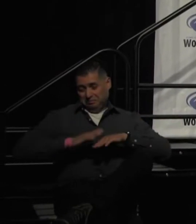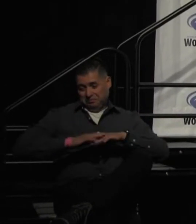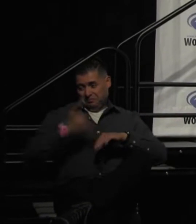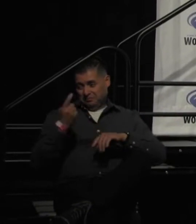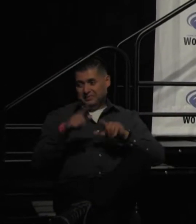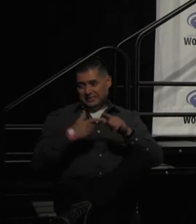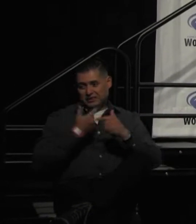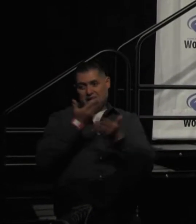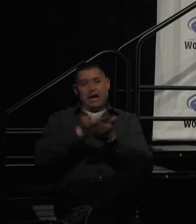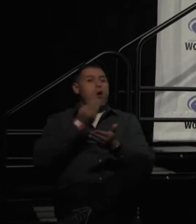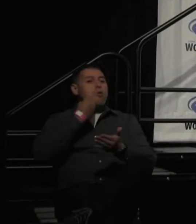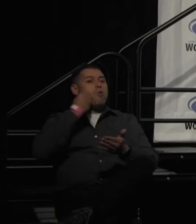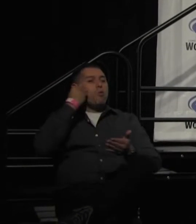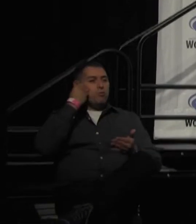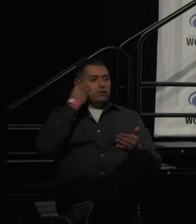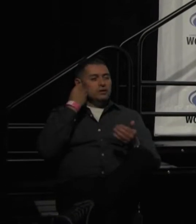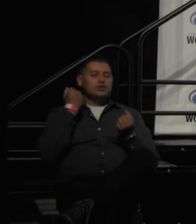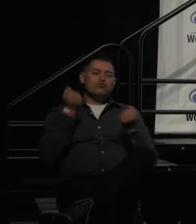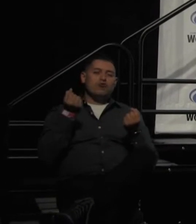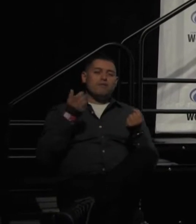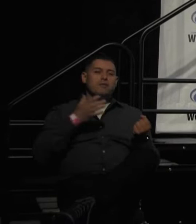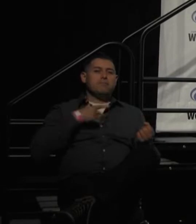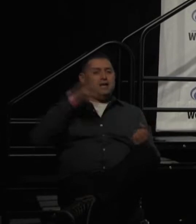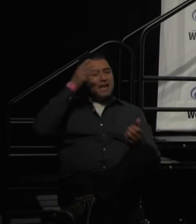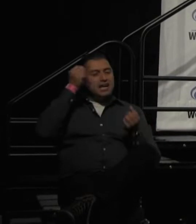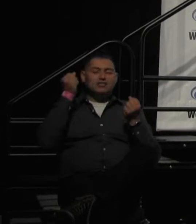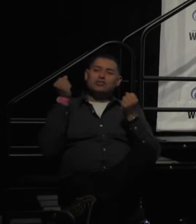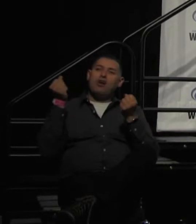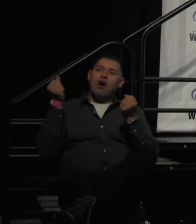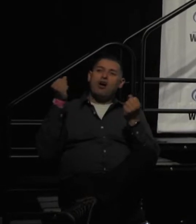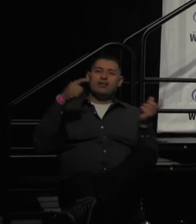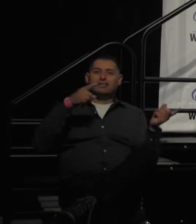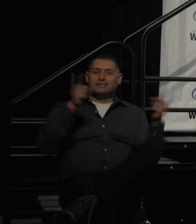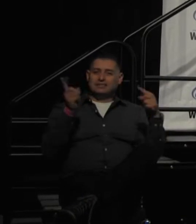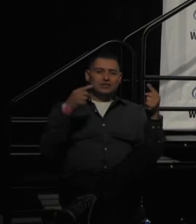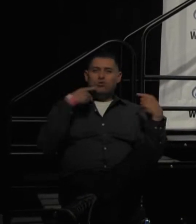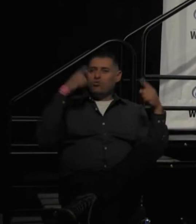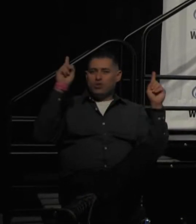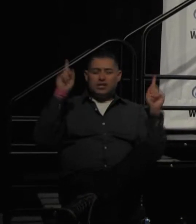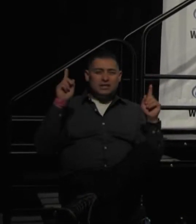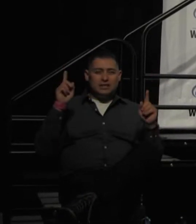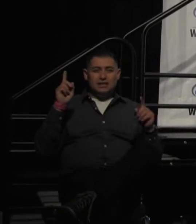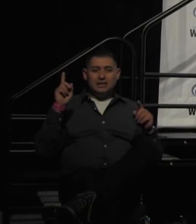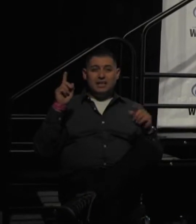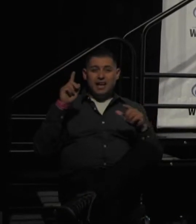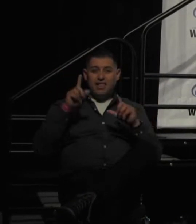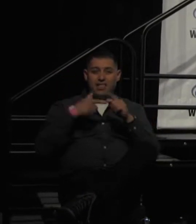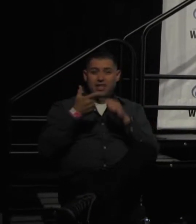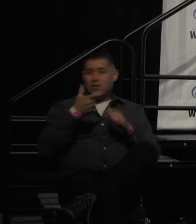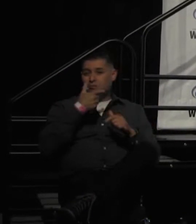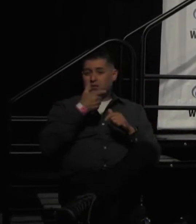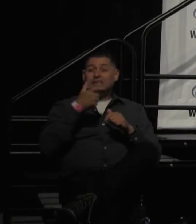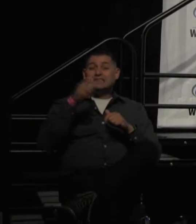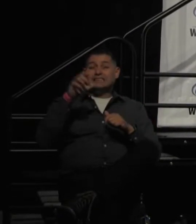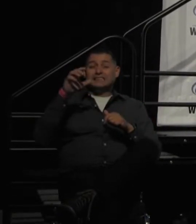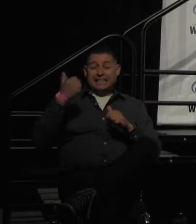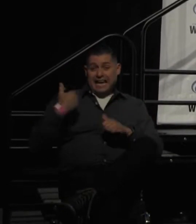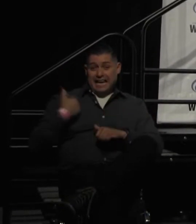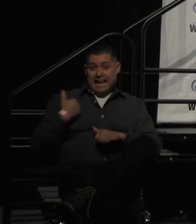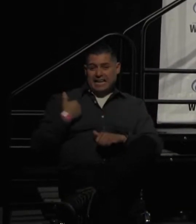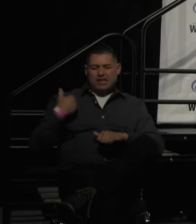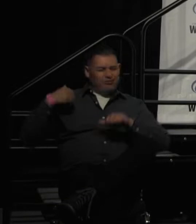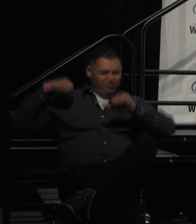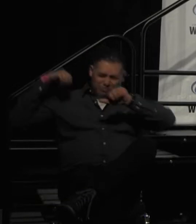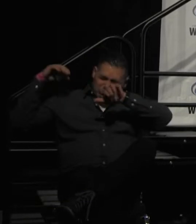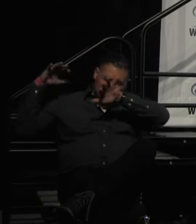coming home, we're driving my dad's car and the windshield wipers weren't working, and we're in British Columbia, Canada. And it was